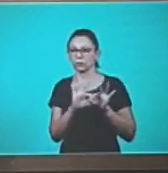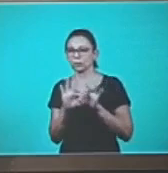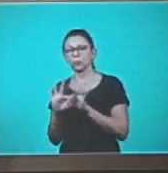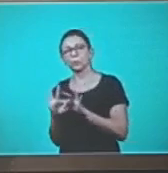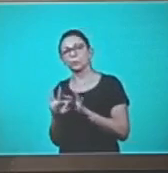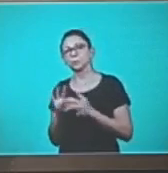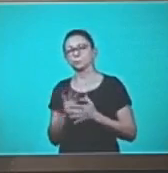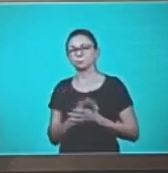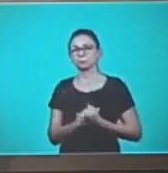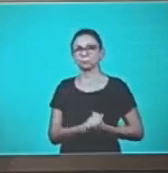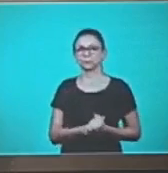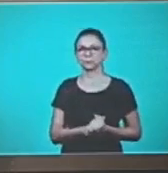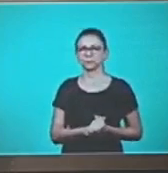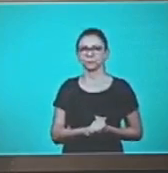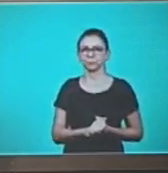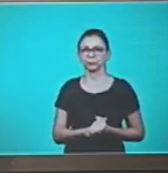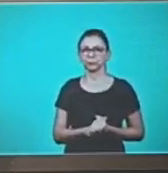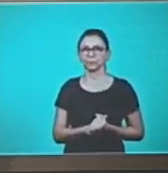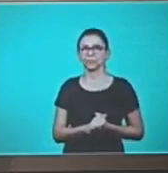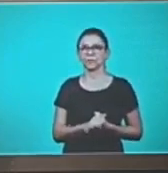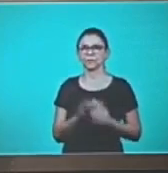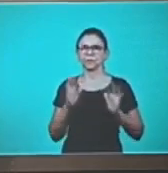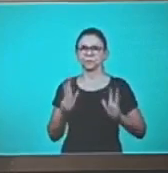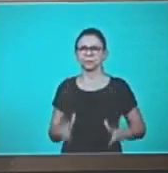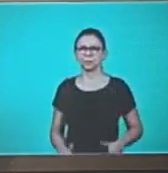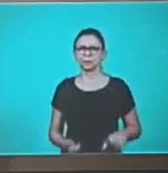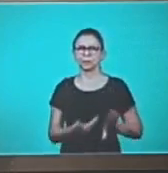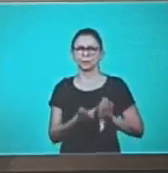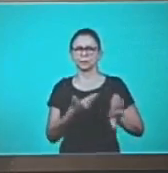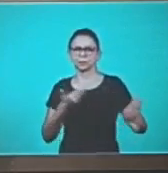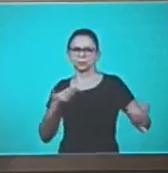this detail, and not only this, he says,